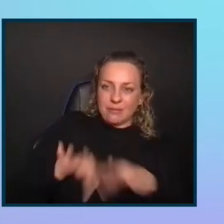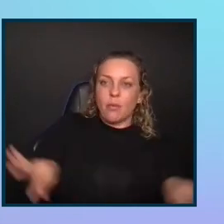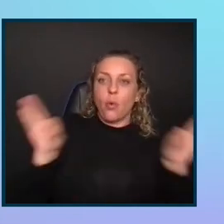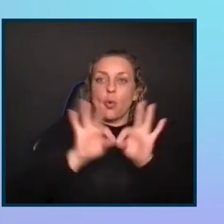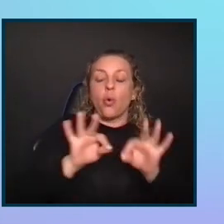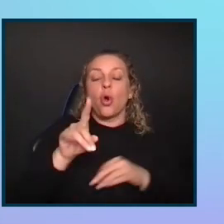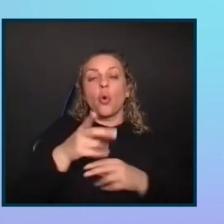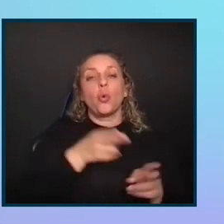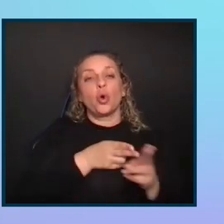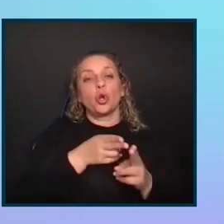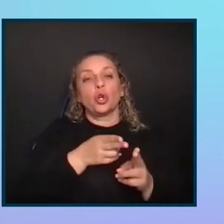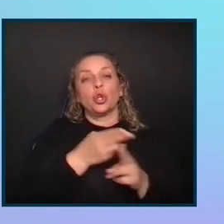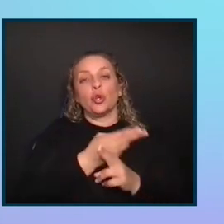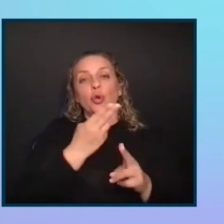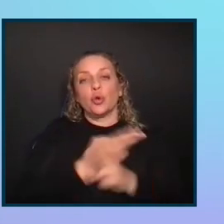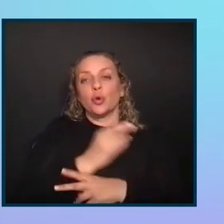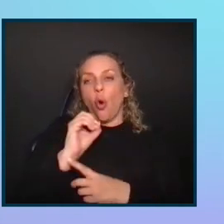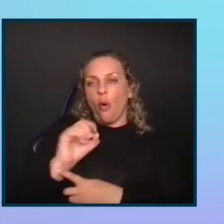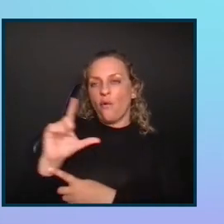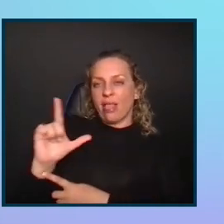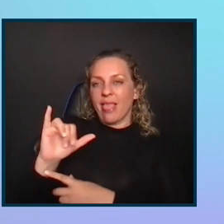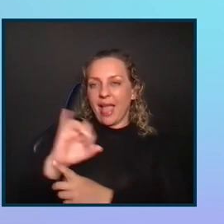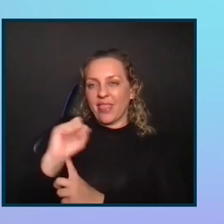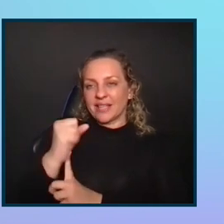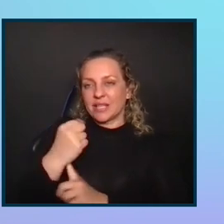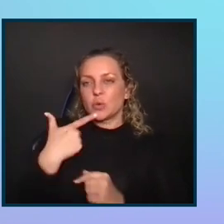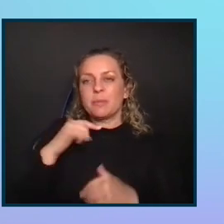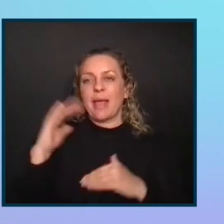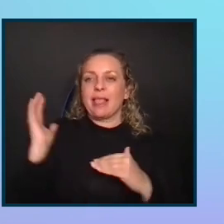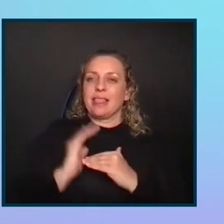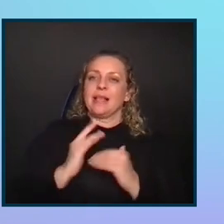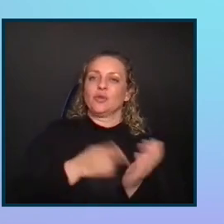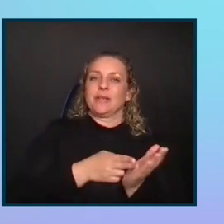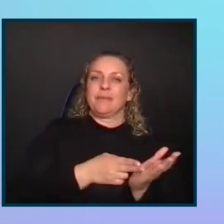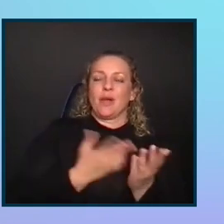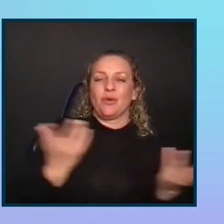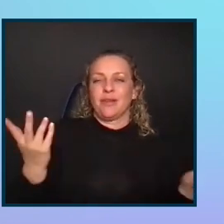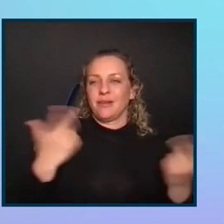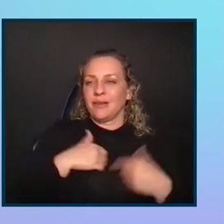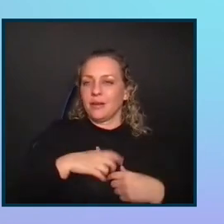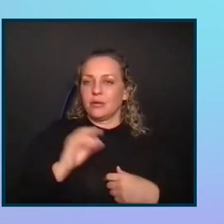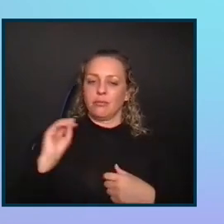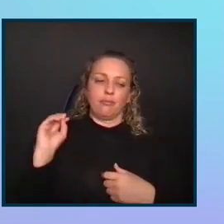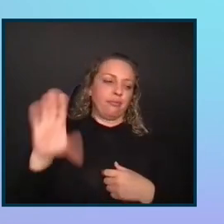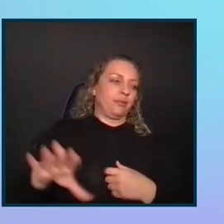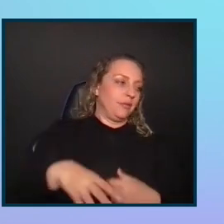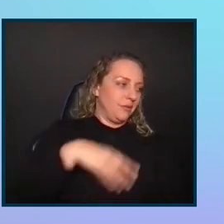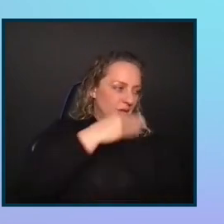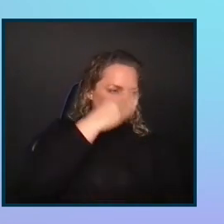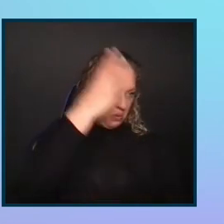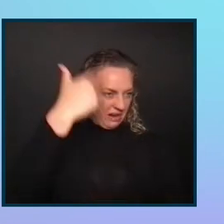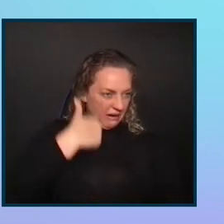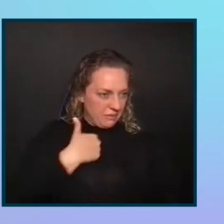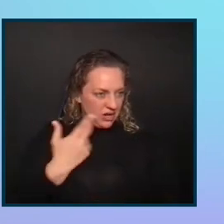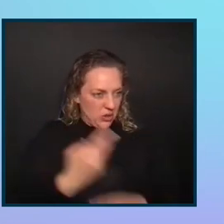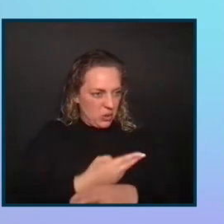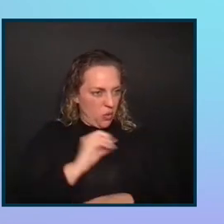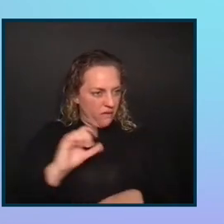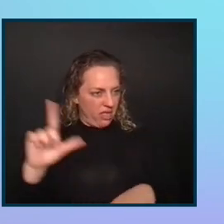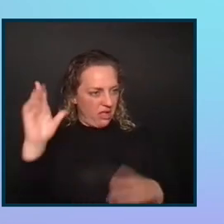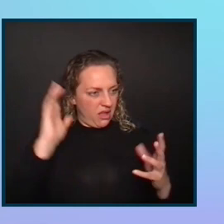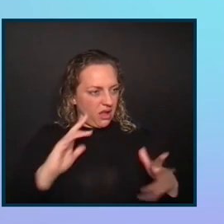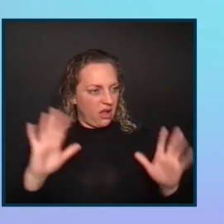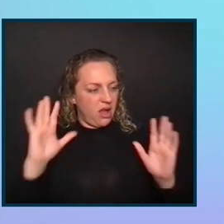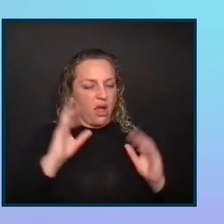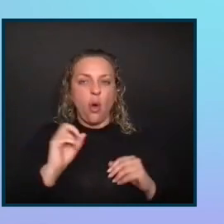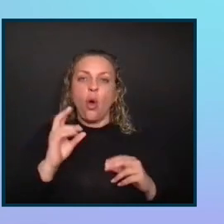when you use an overlay in that kind of situation, it makes it less transparent. Does the company not care about me? Is that why they're using an overlay? Or